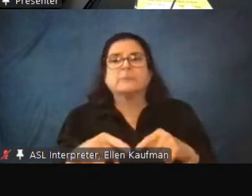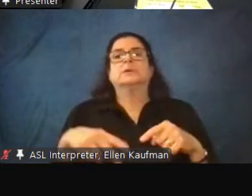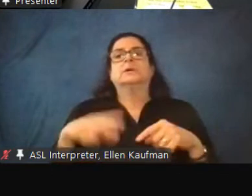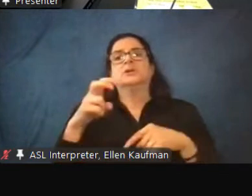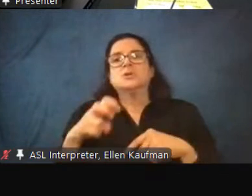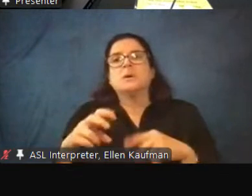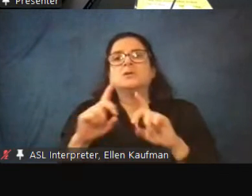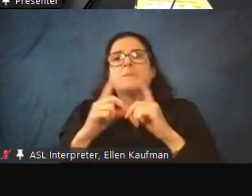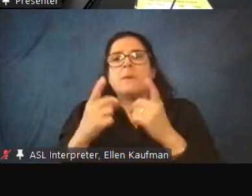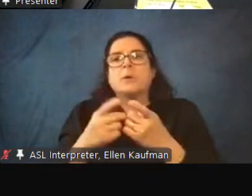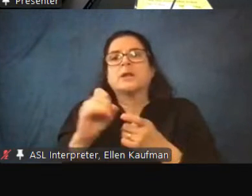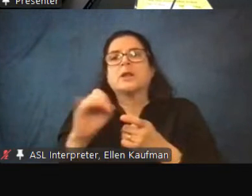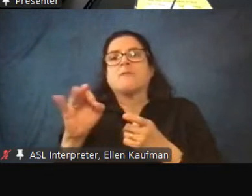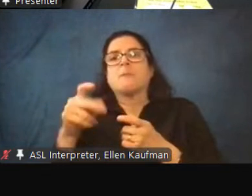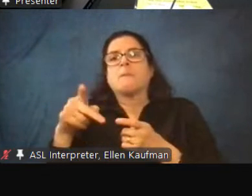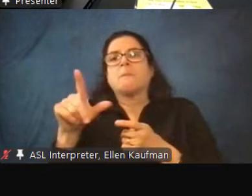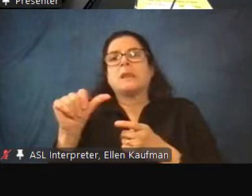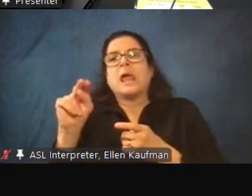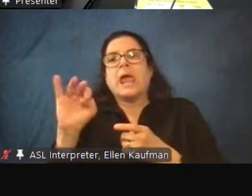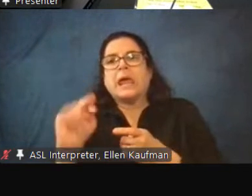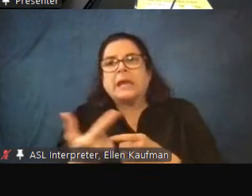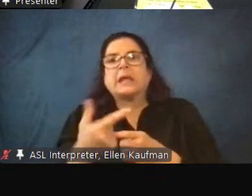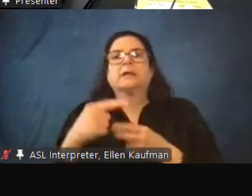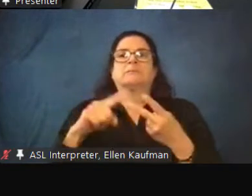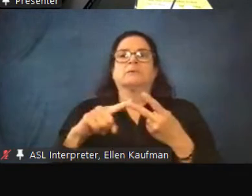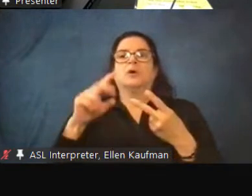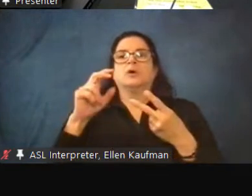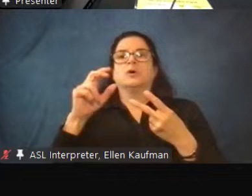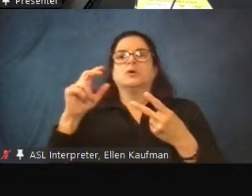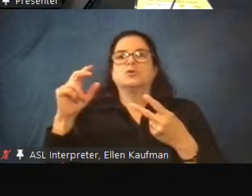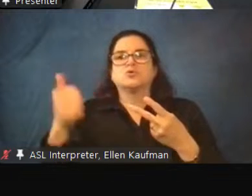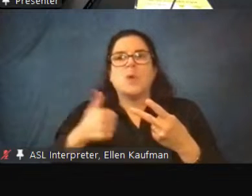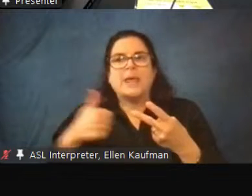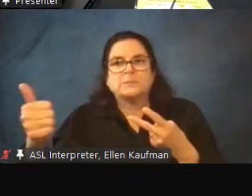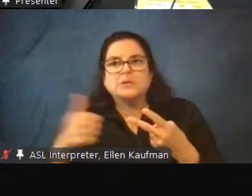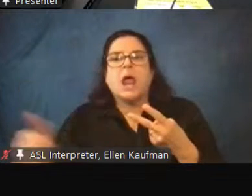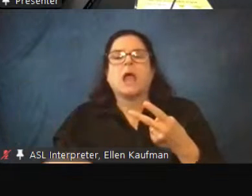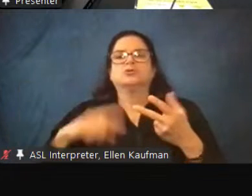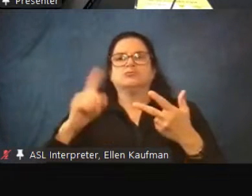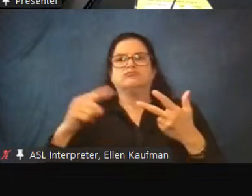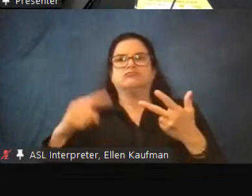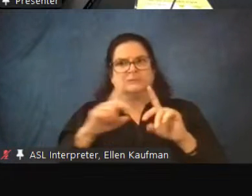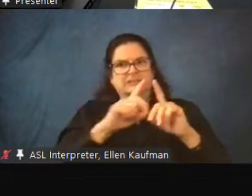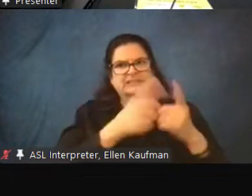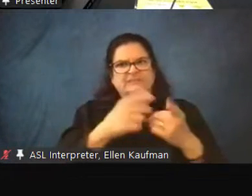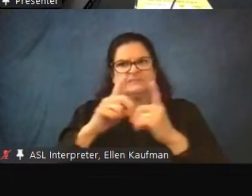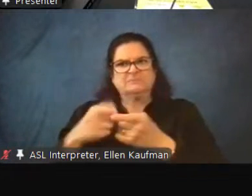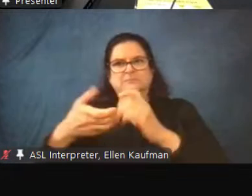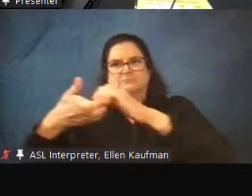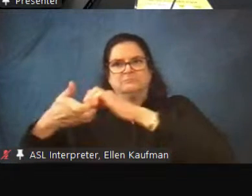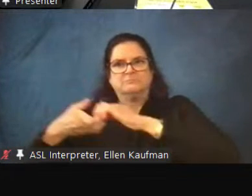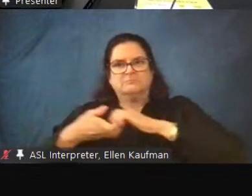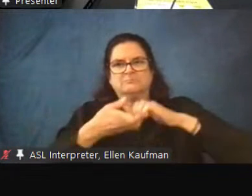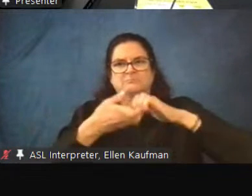Transportation, all the elements that came together to start dismantling